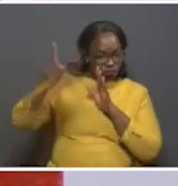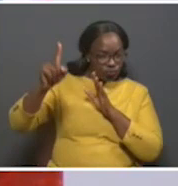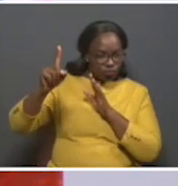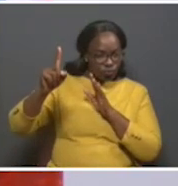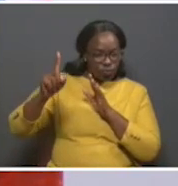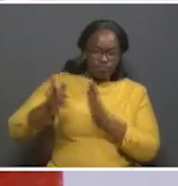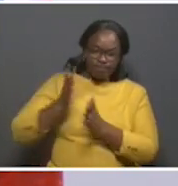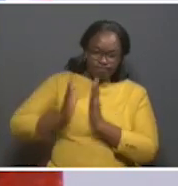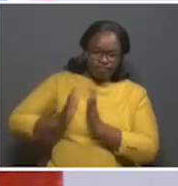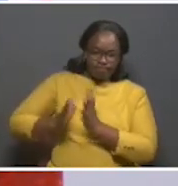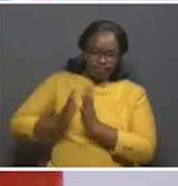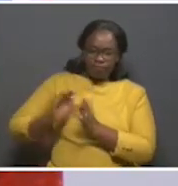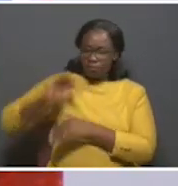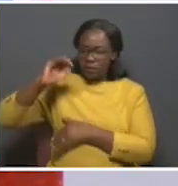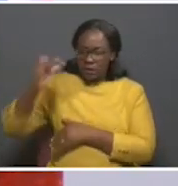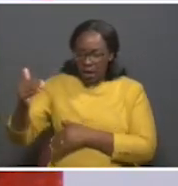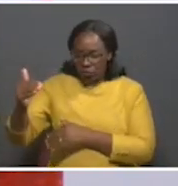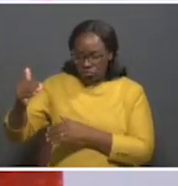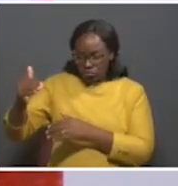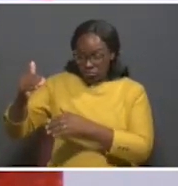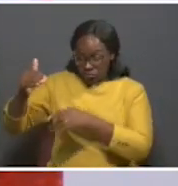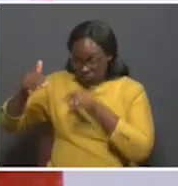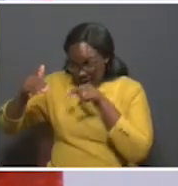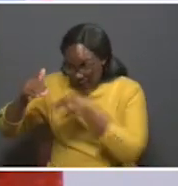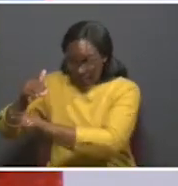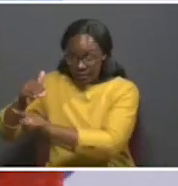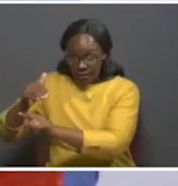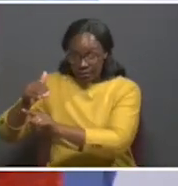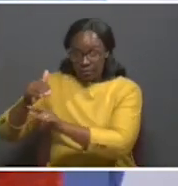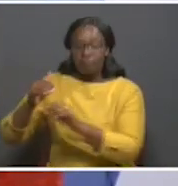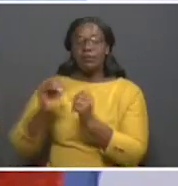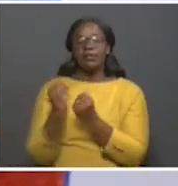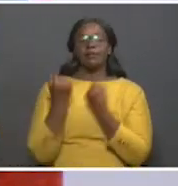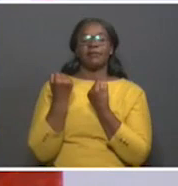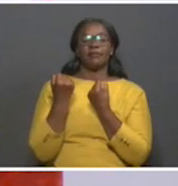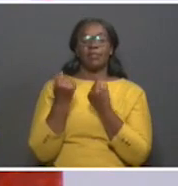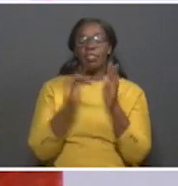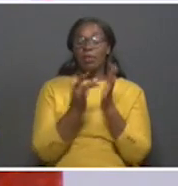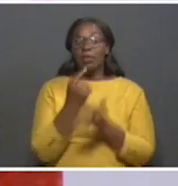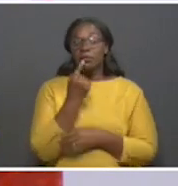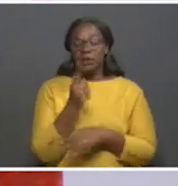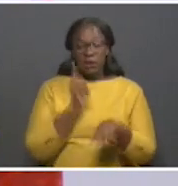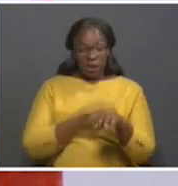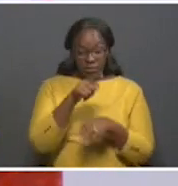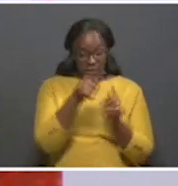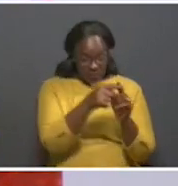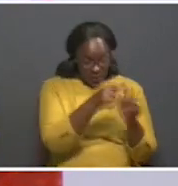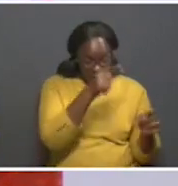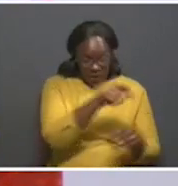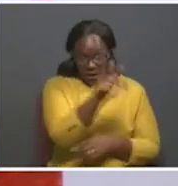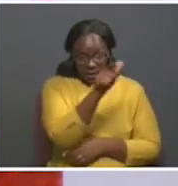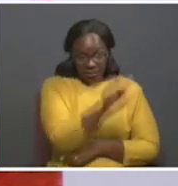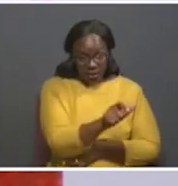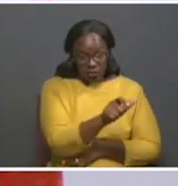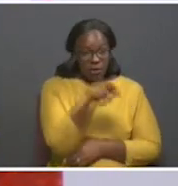nearest city of refuge closest to you. The Bible reveals that immediately you killed someone,